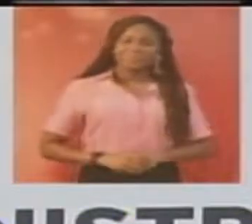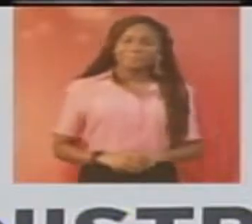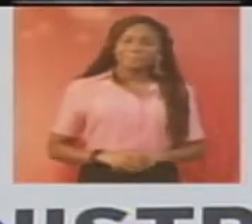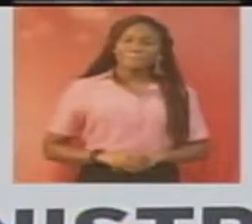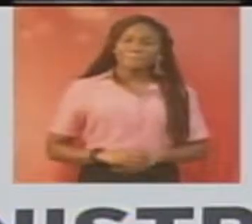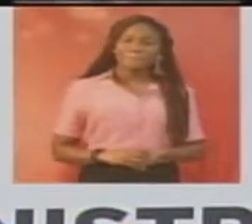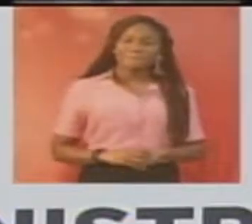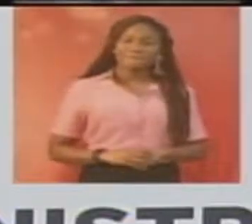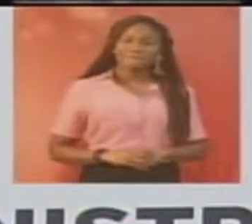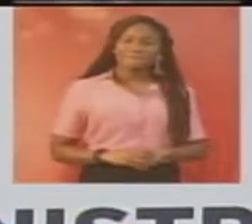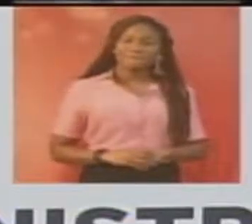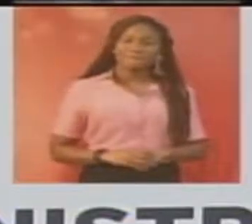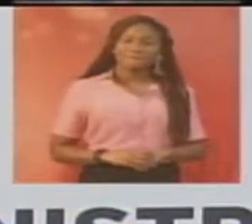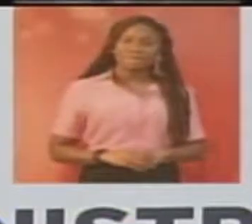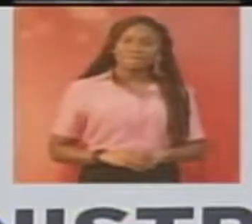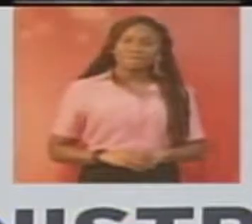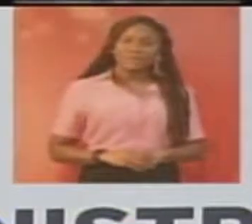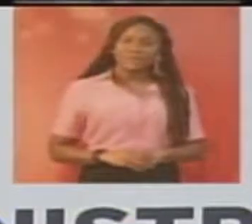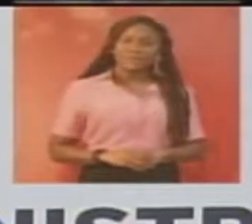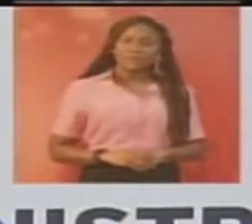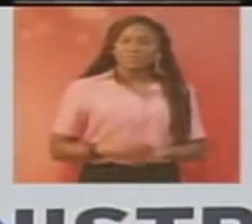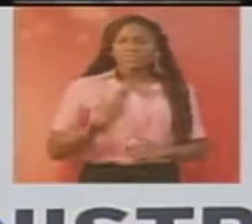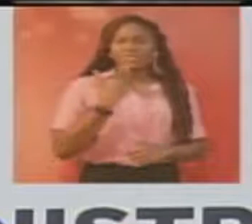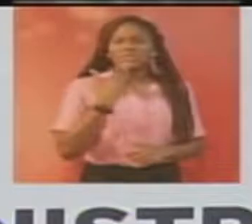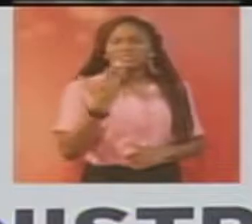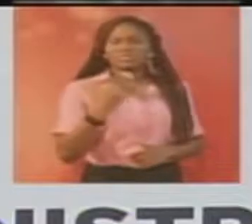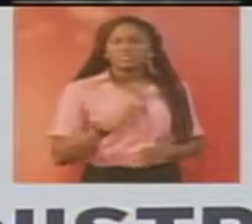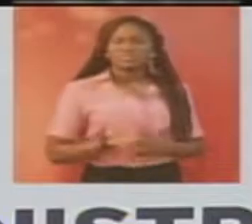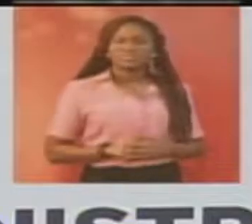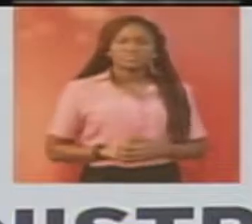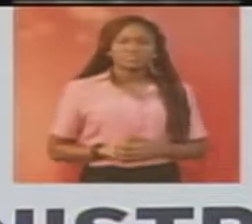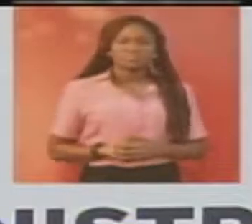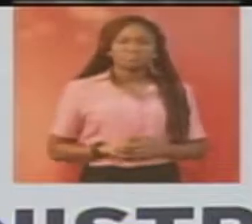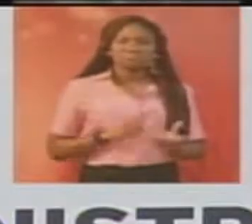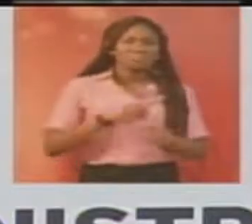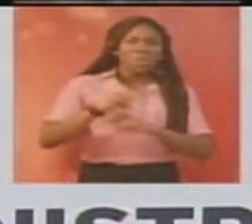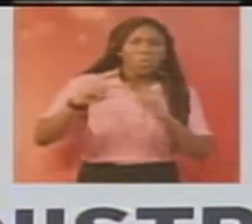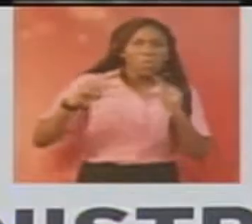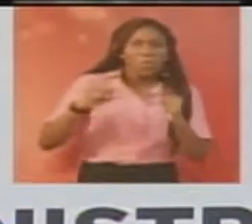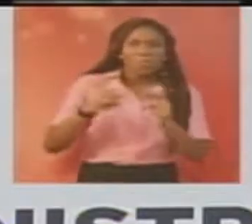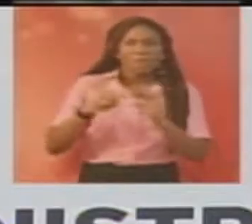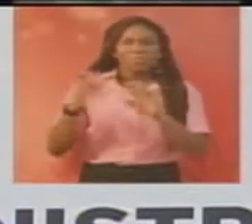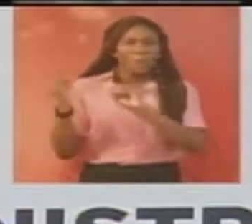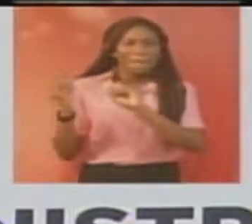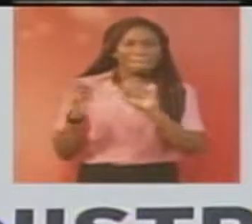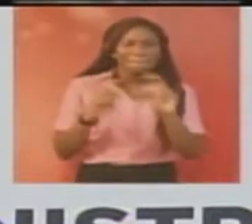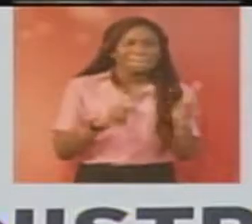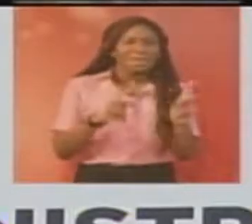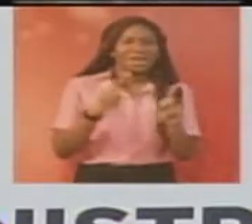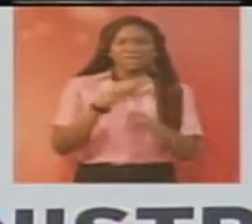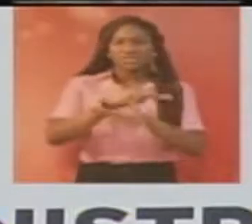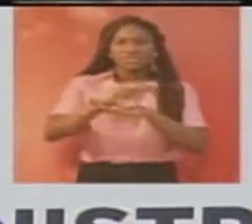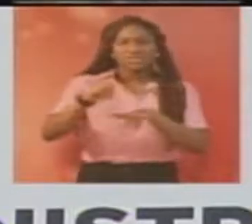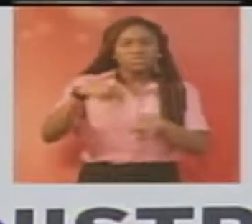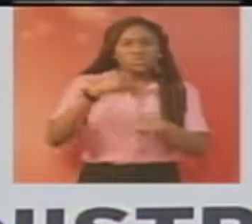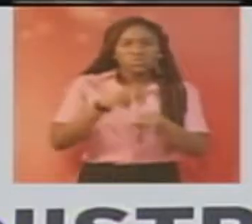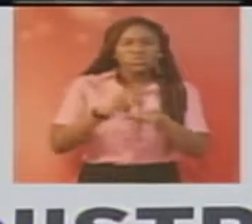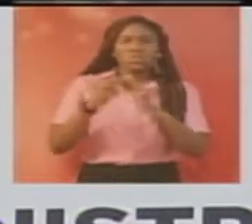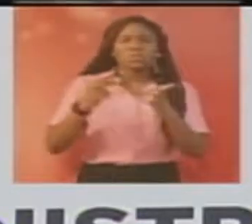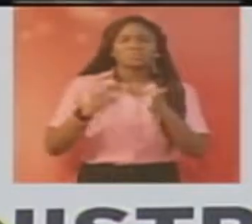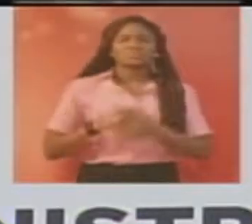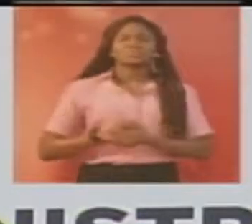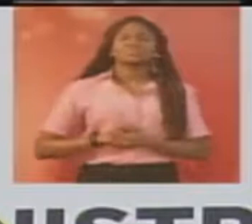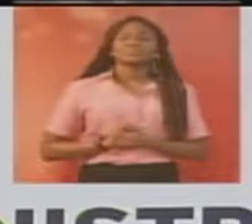question about whether when we are looking at going back to normal, what targets we're setting and looking at the 13 new cases per